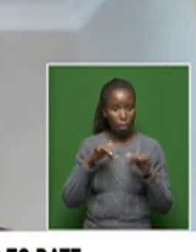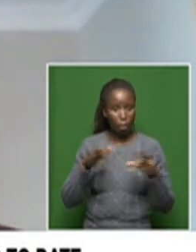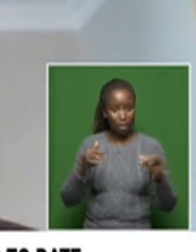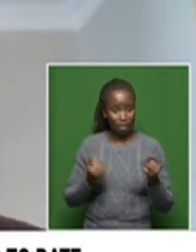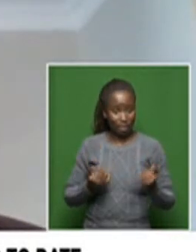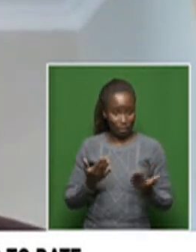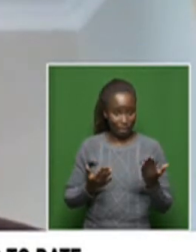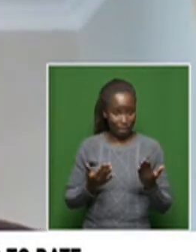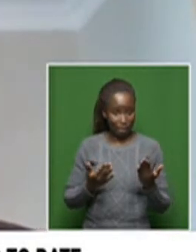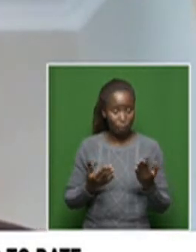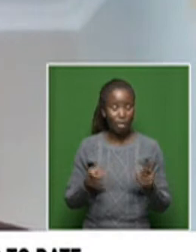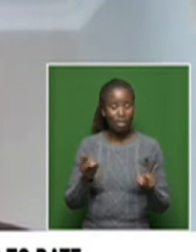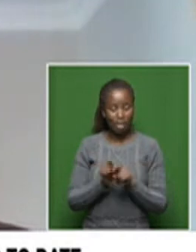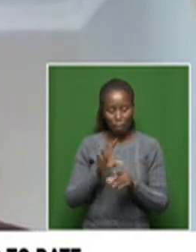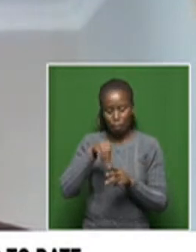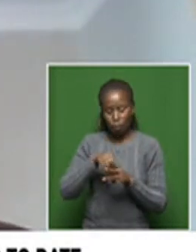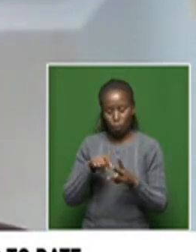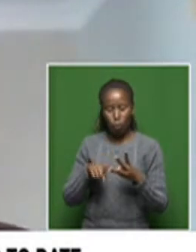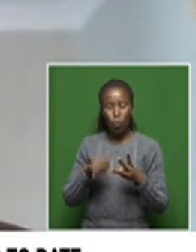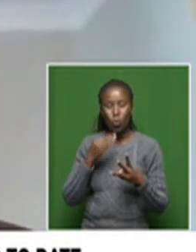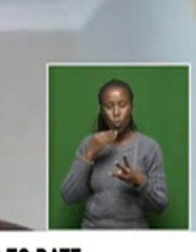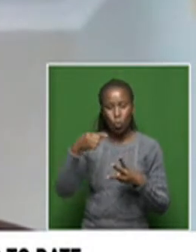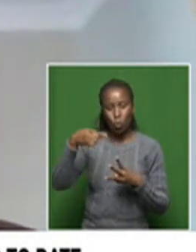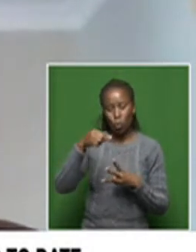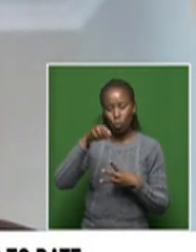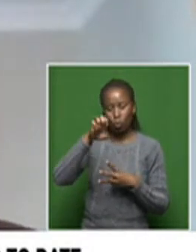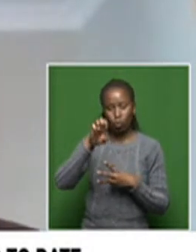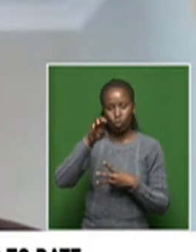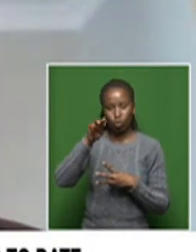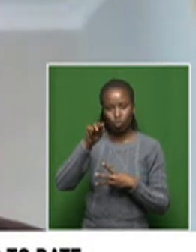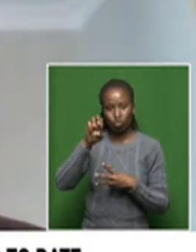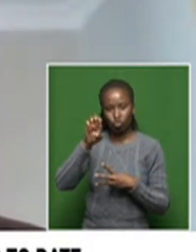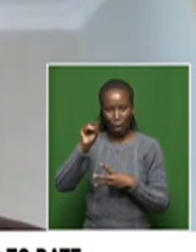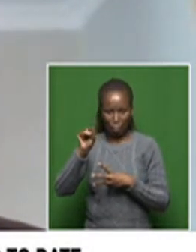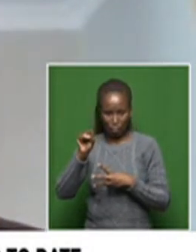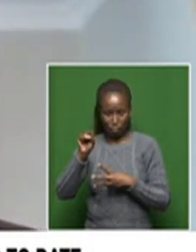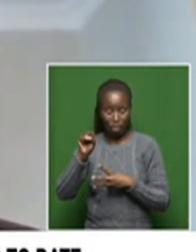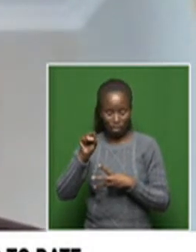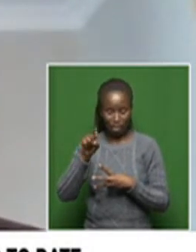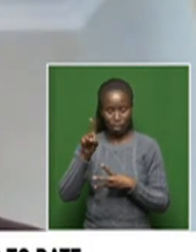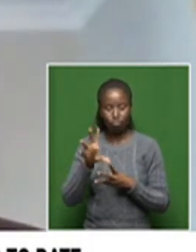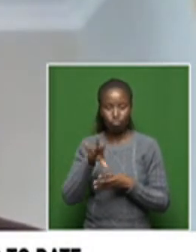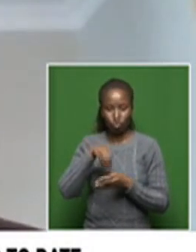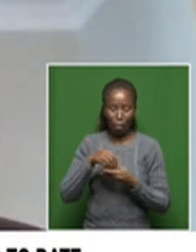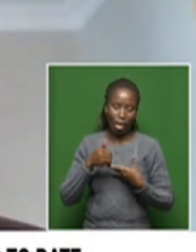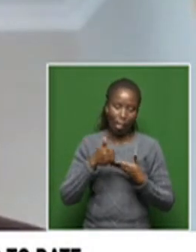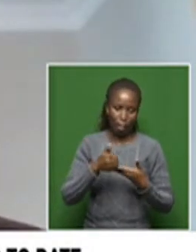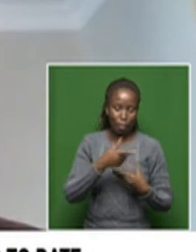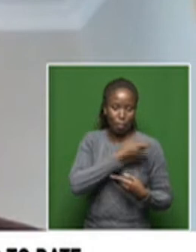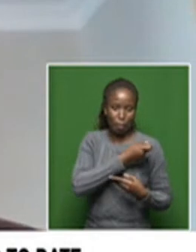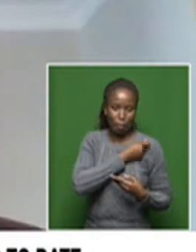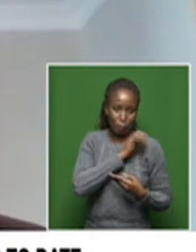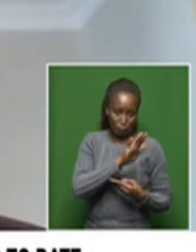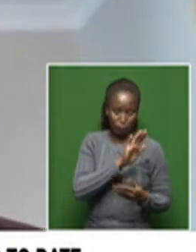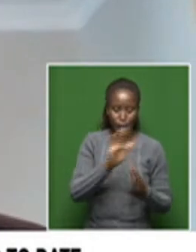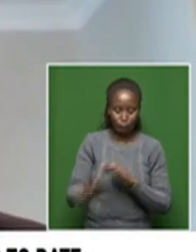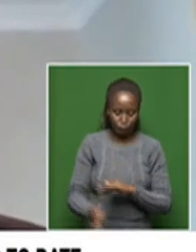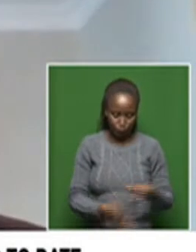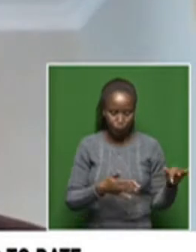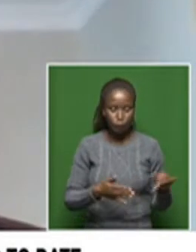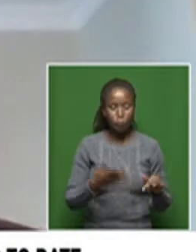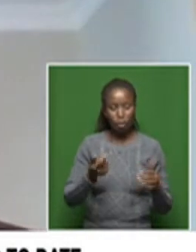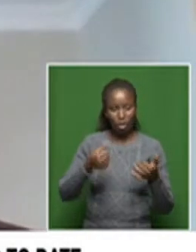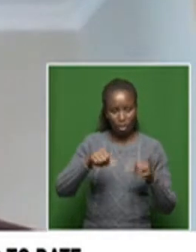workers. Finally, there's also a program that is rolling at the moment for the South African Defence Force and